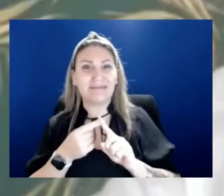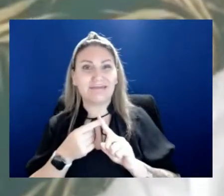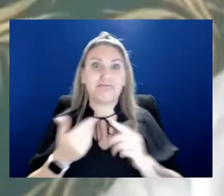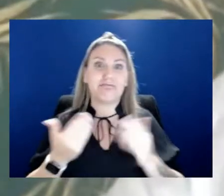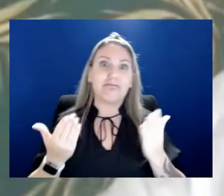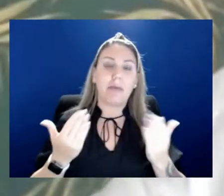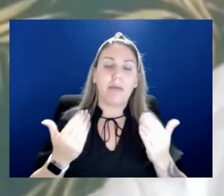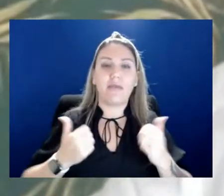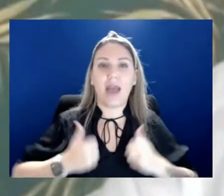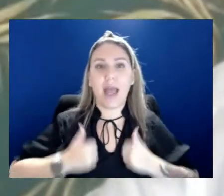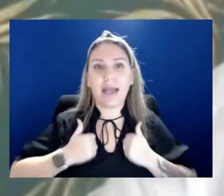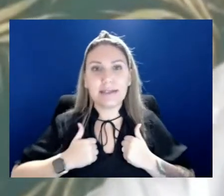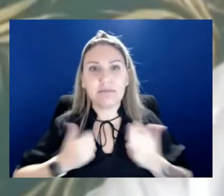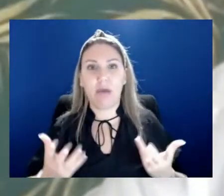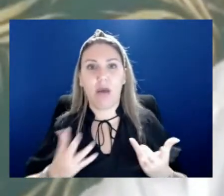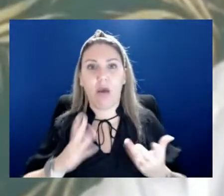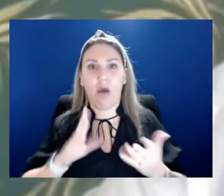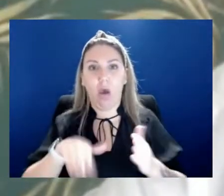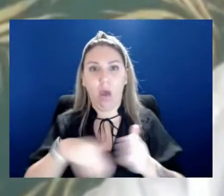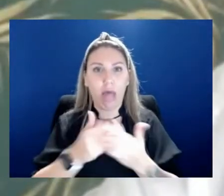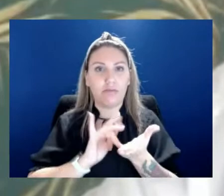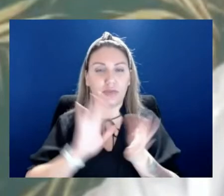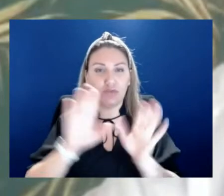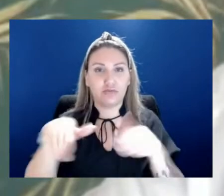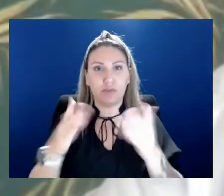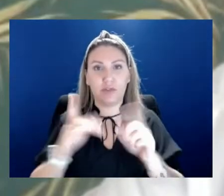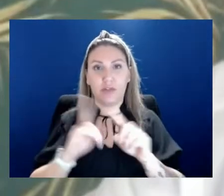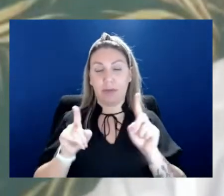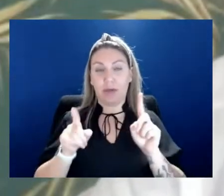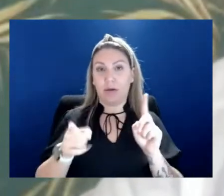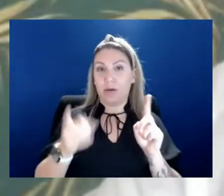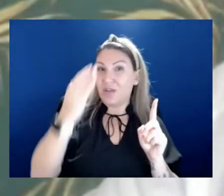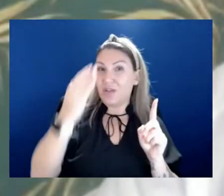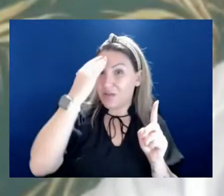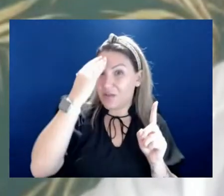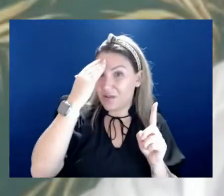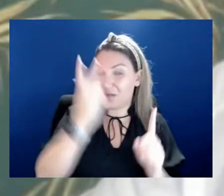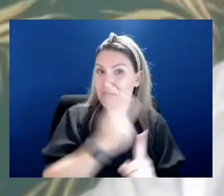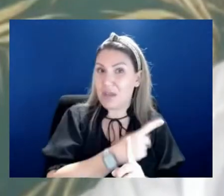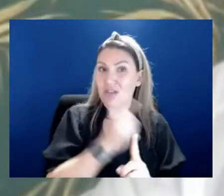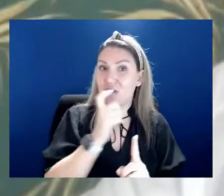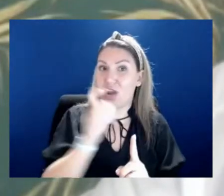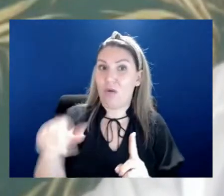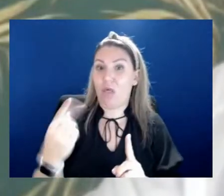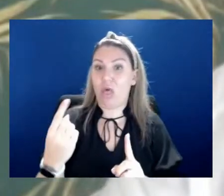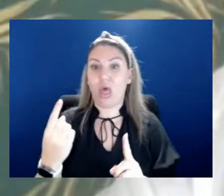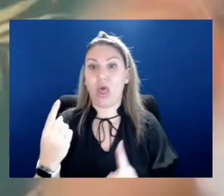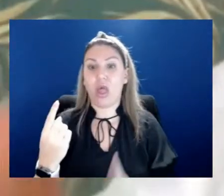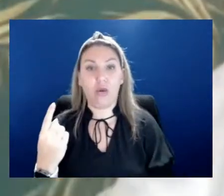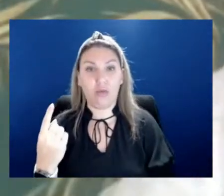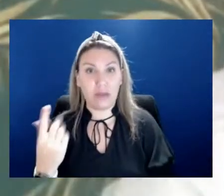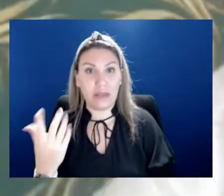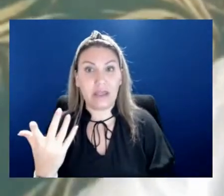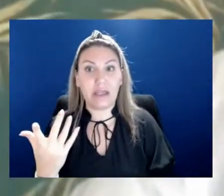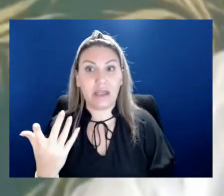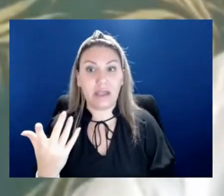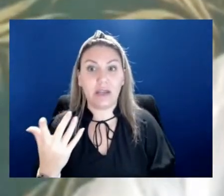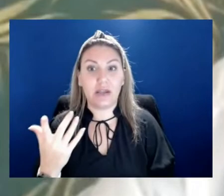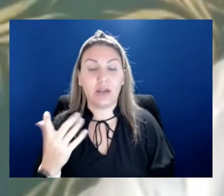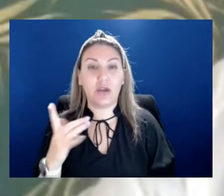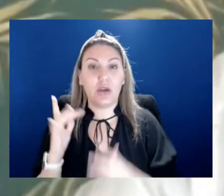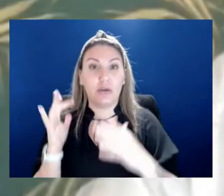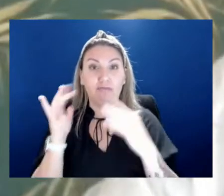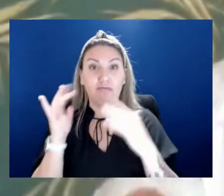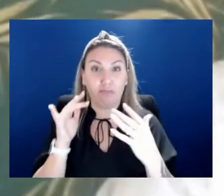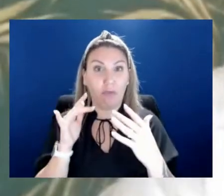all this medicine. But I got the patients not from only from the city Kiev. I got them from all our